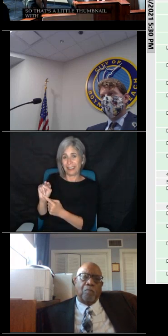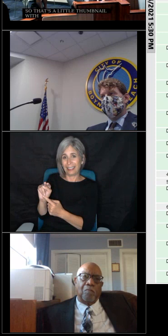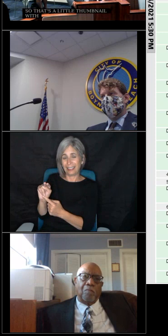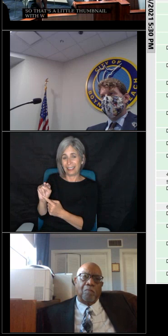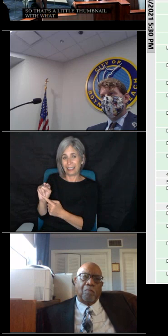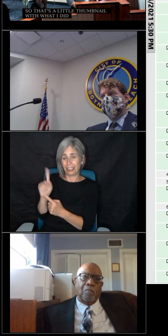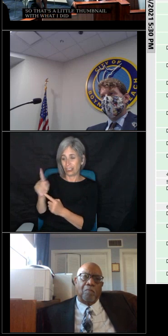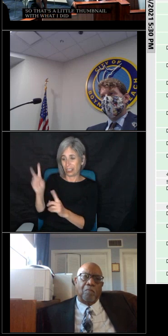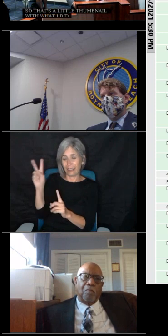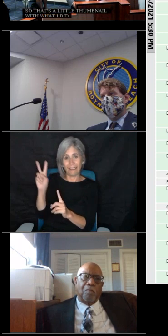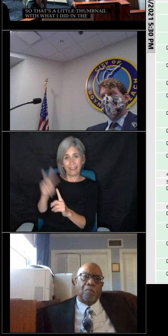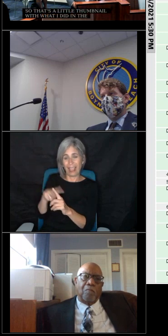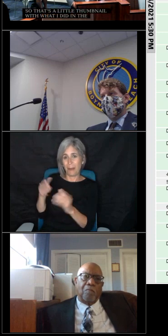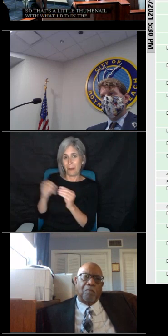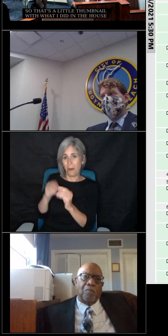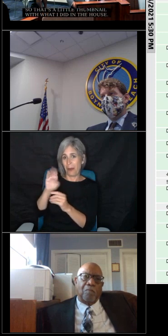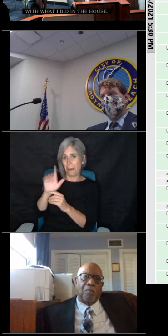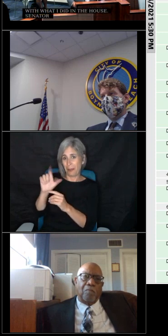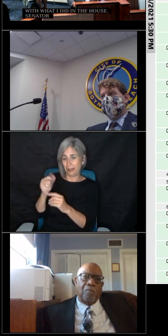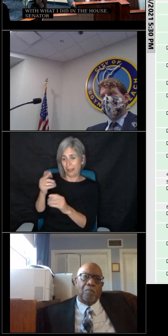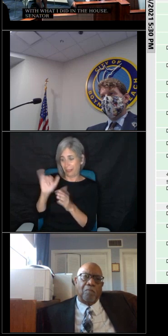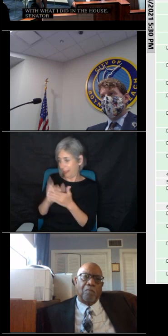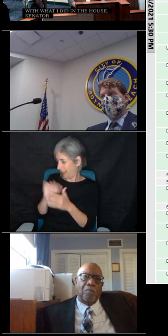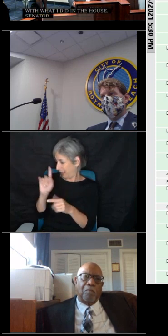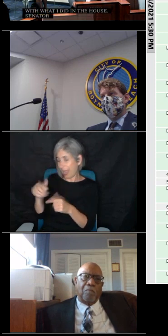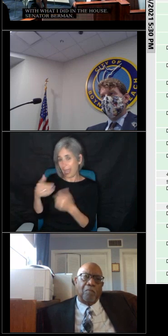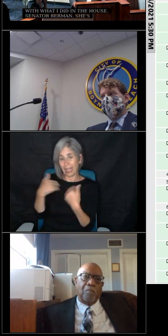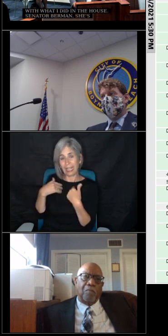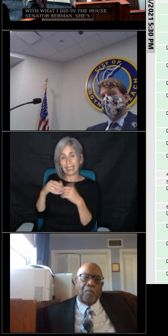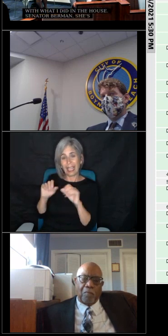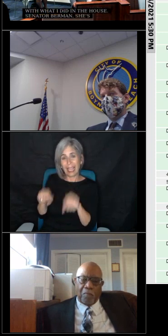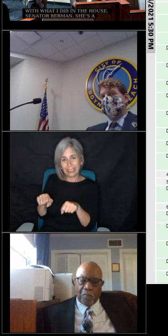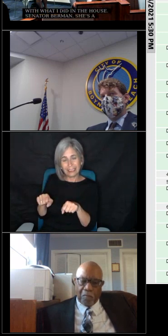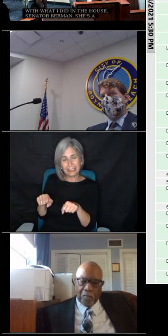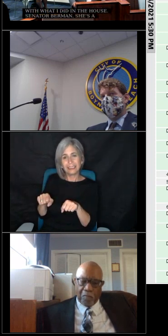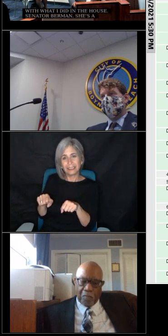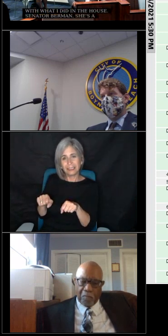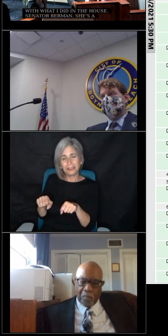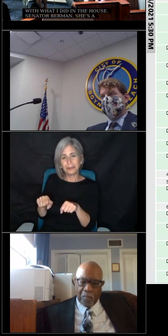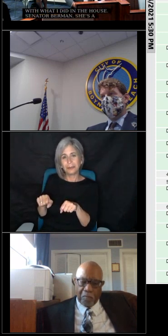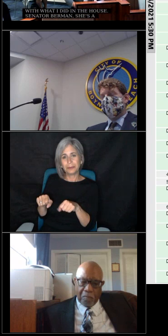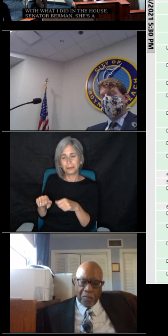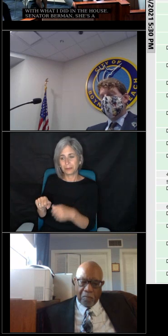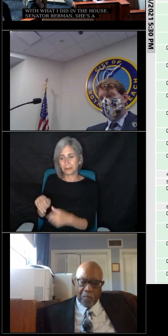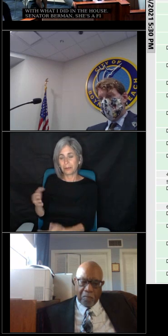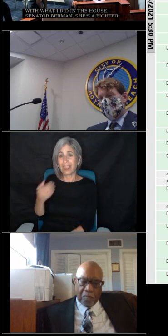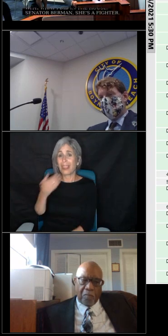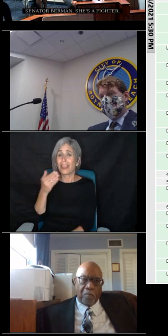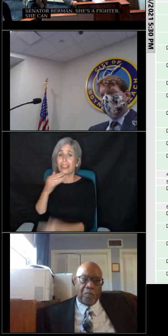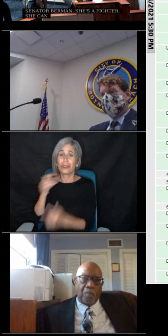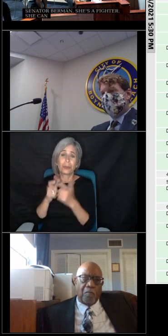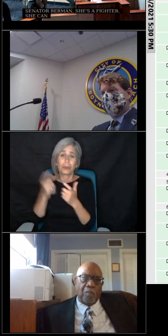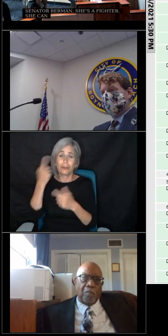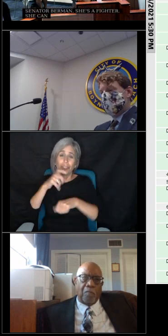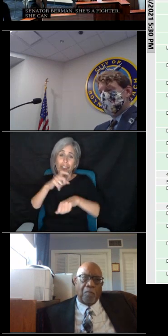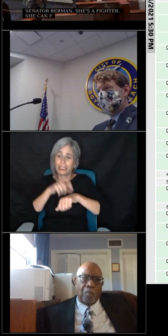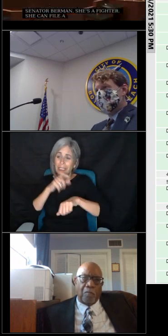can file a lot more bills than I can, and she probably does twice the workload that over there in the Senate. So thank you very much for your time.